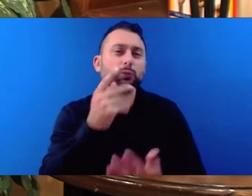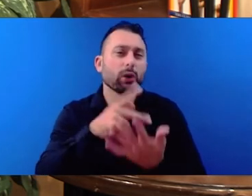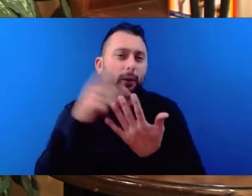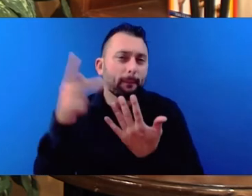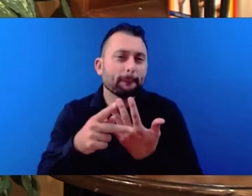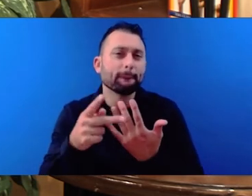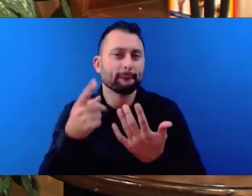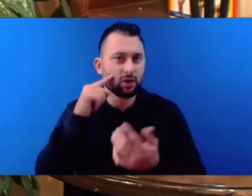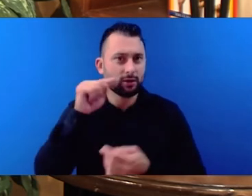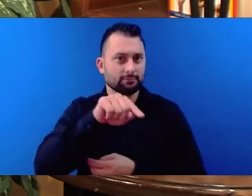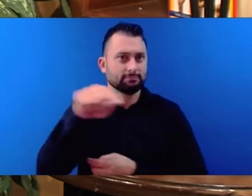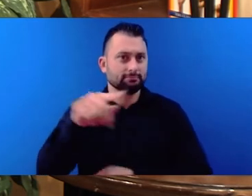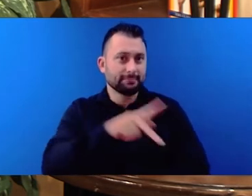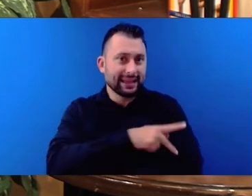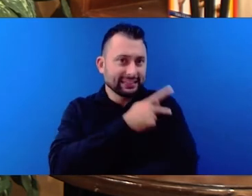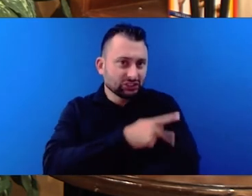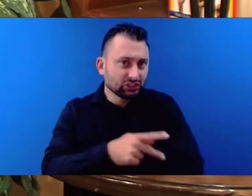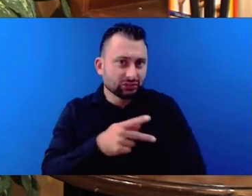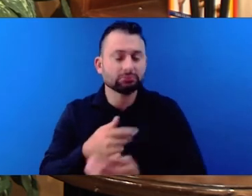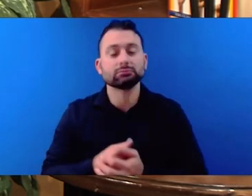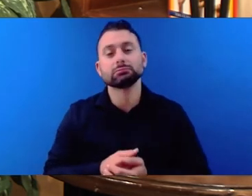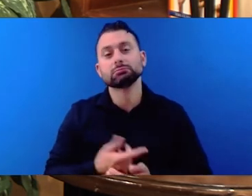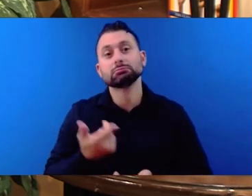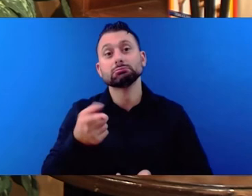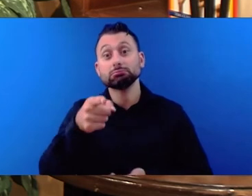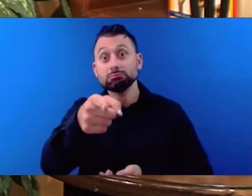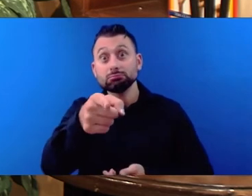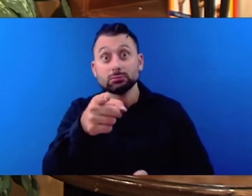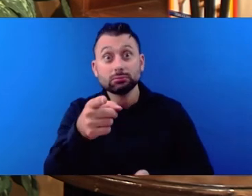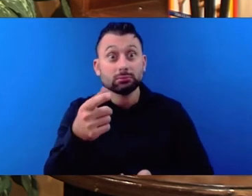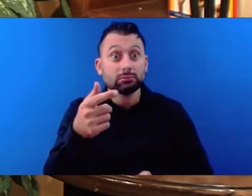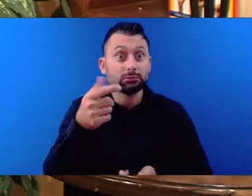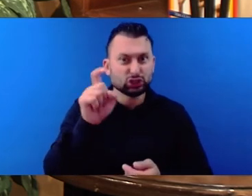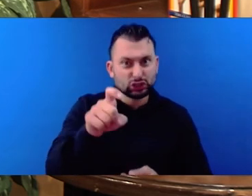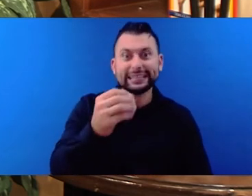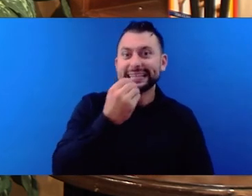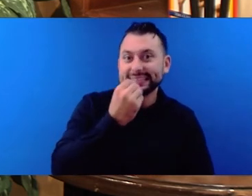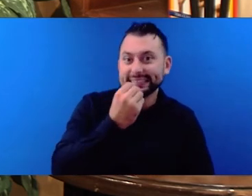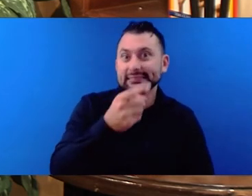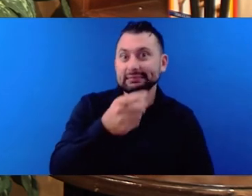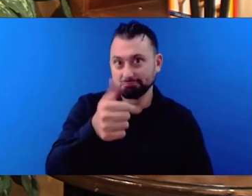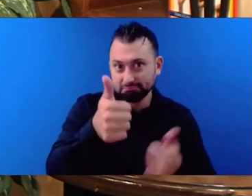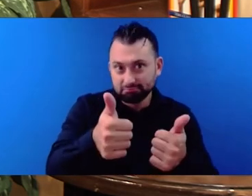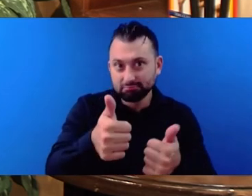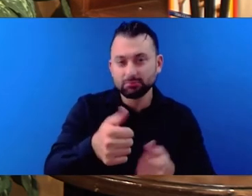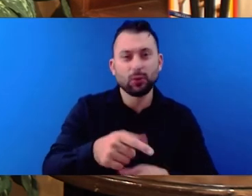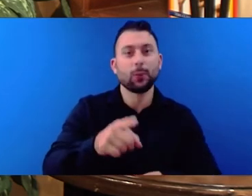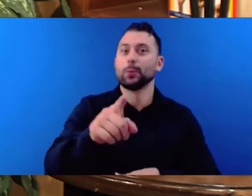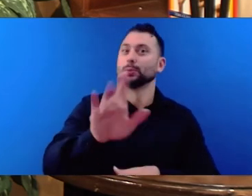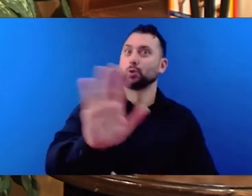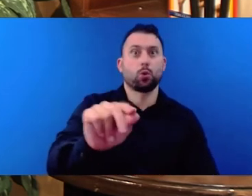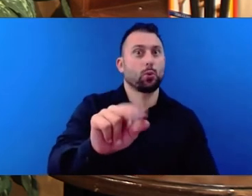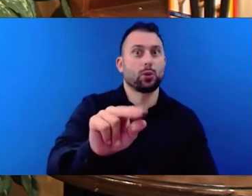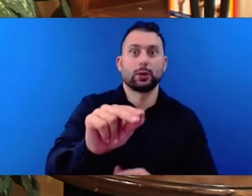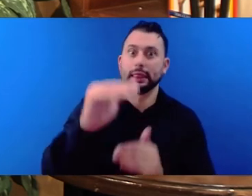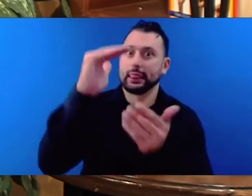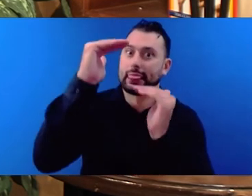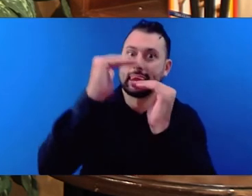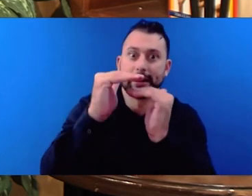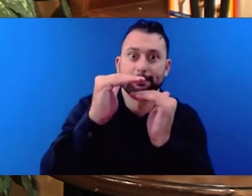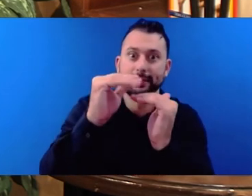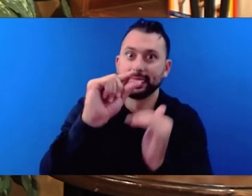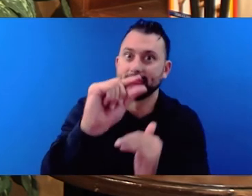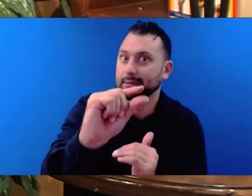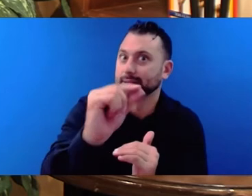diabetes, what should be limited, what should be avoided in general. There's also the American